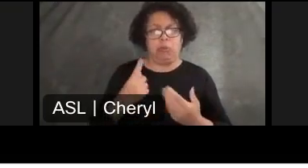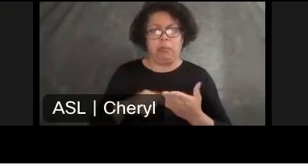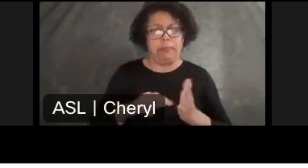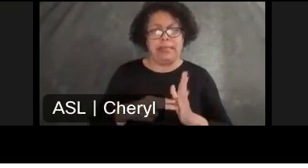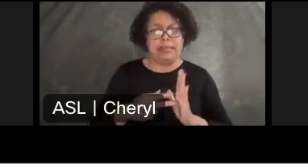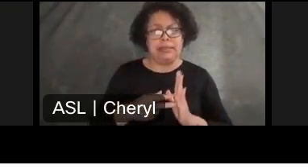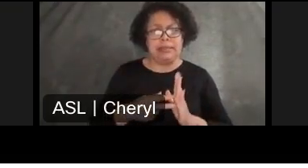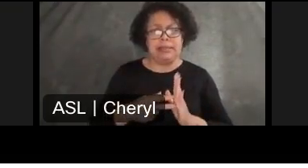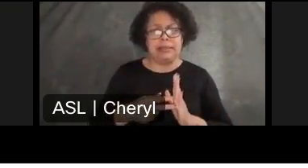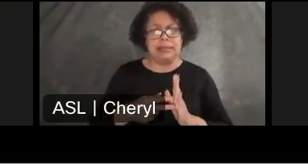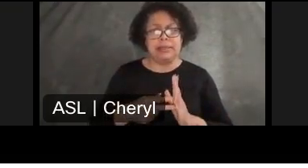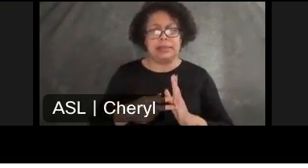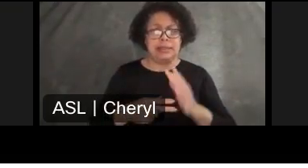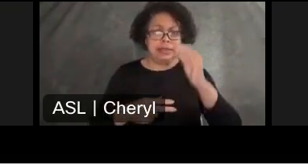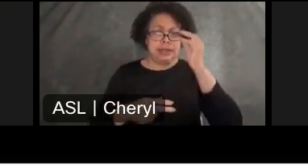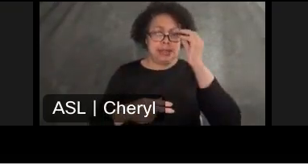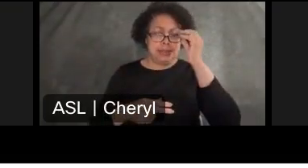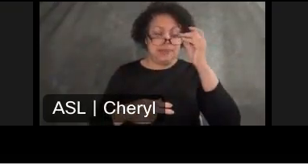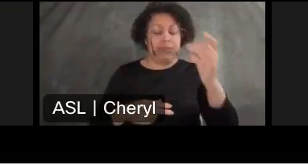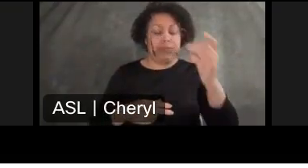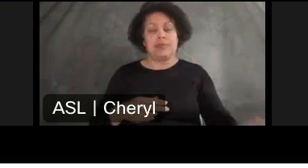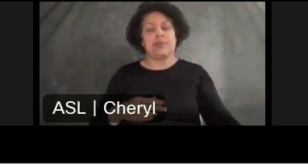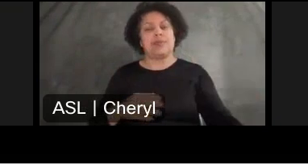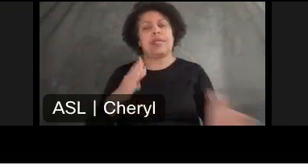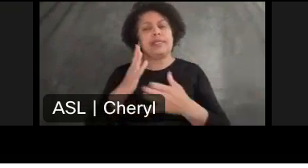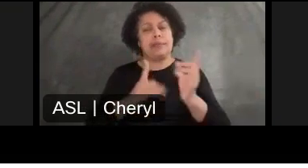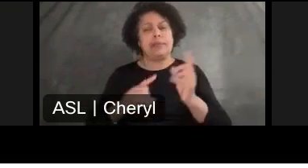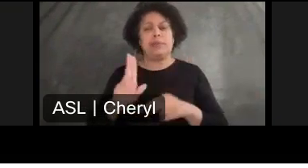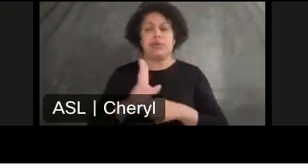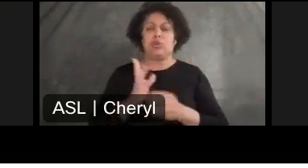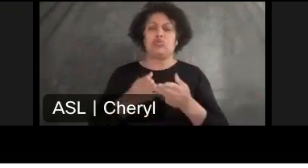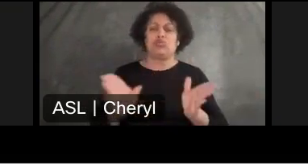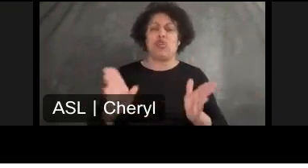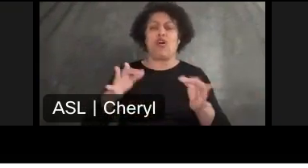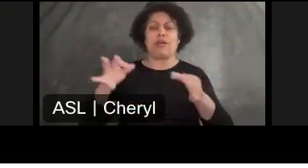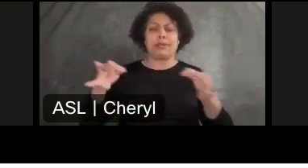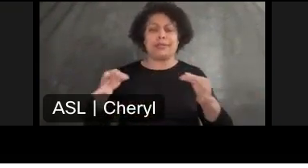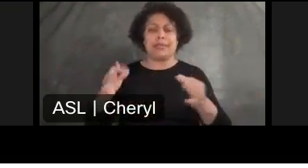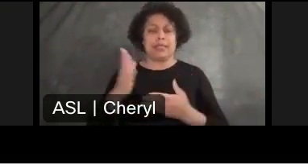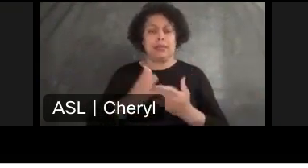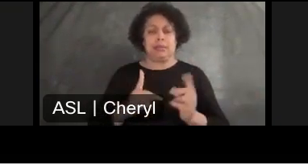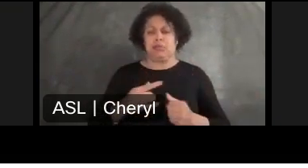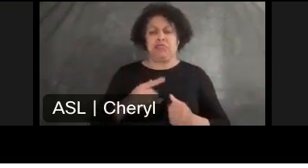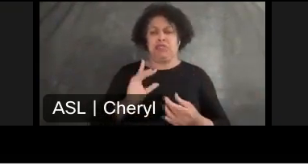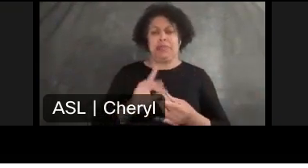Others defined it in very broad ways, and others did not feel connected to community.